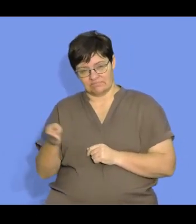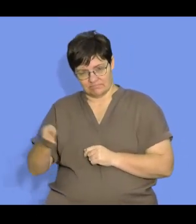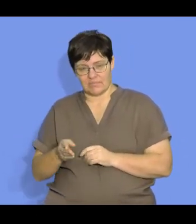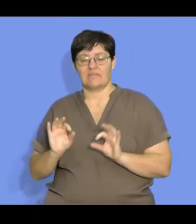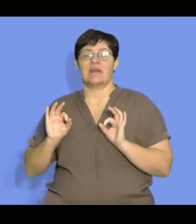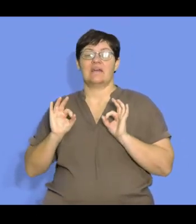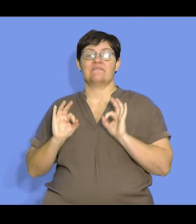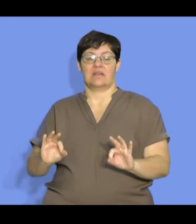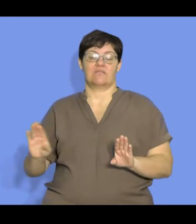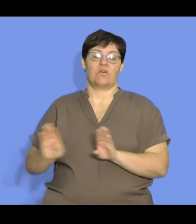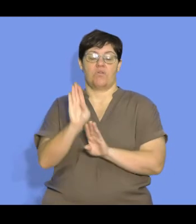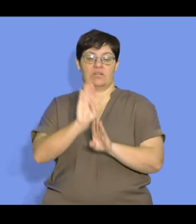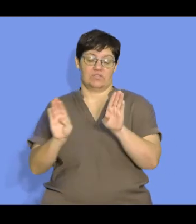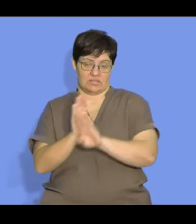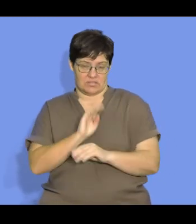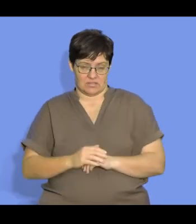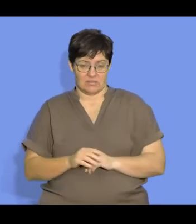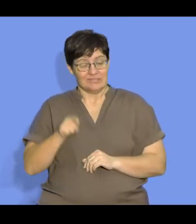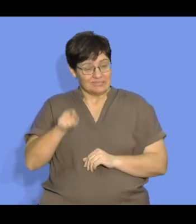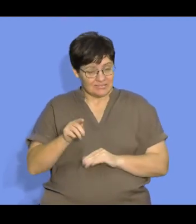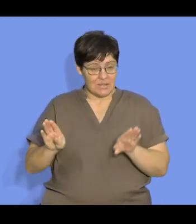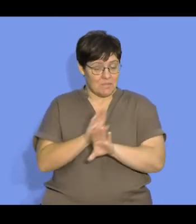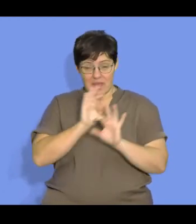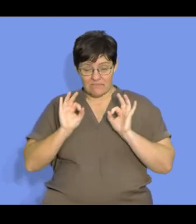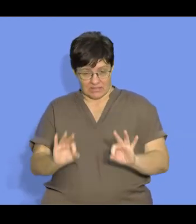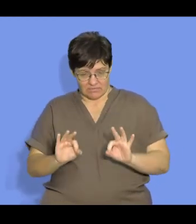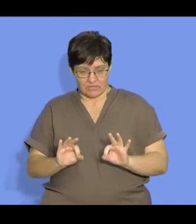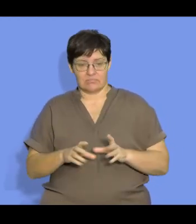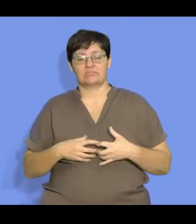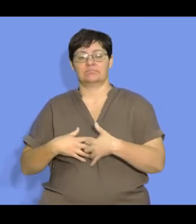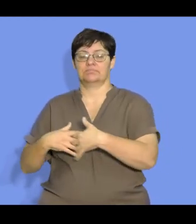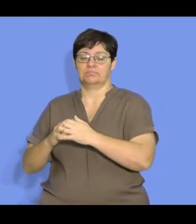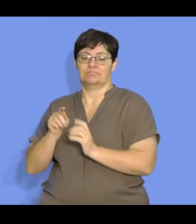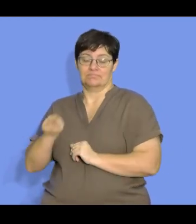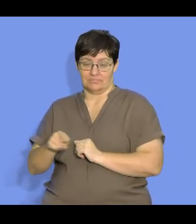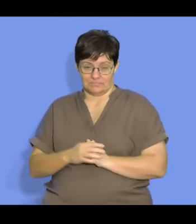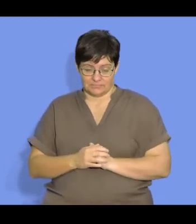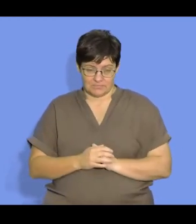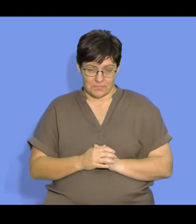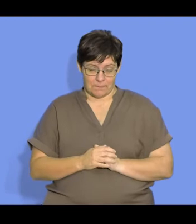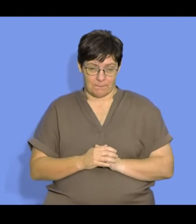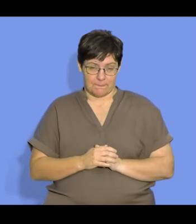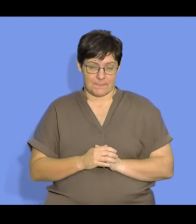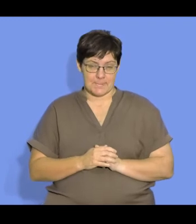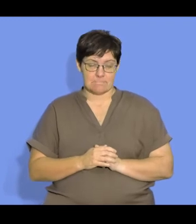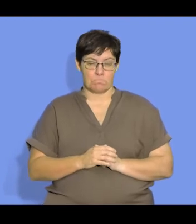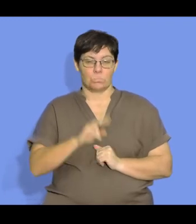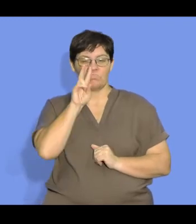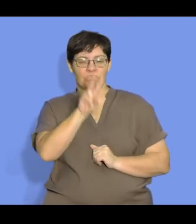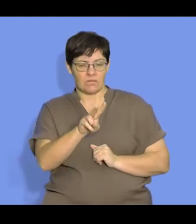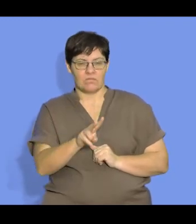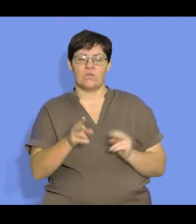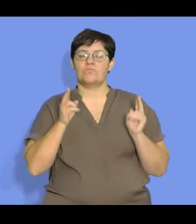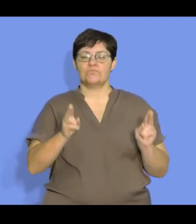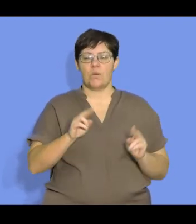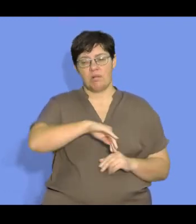will have effective collisions, and that effective collisions lead to product. So if we look at